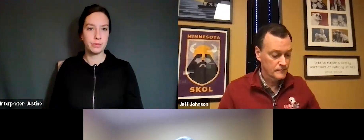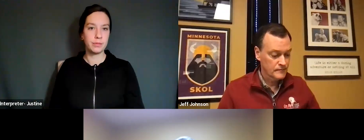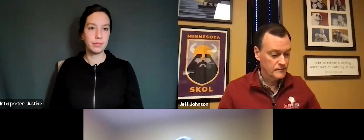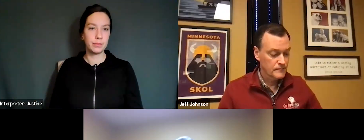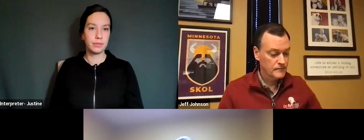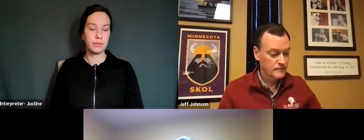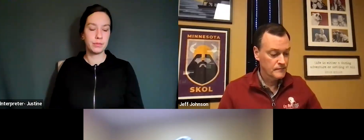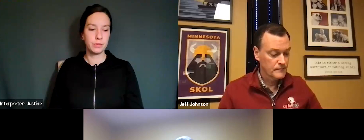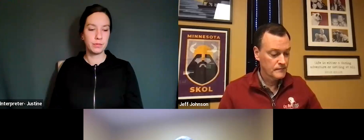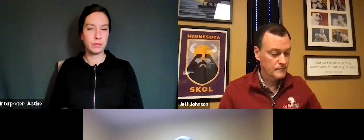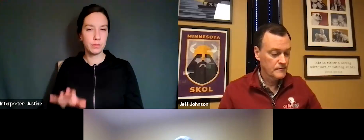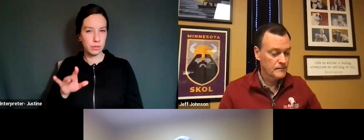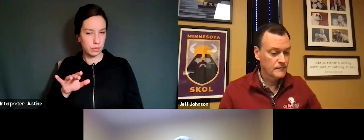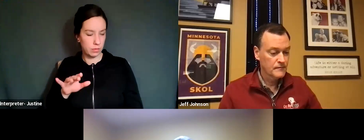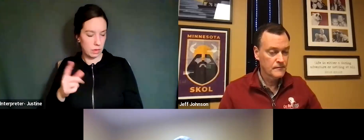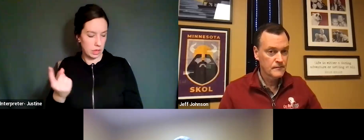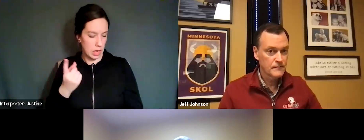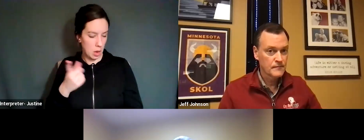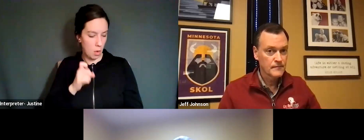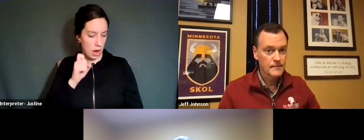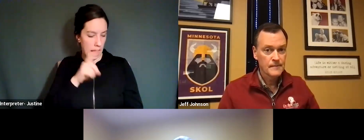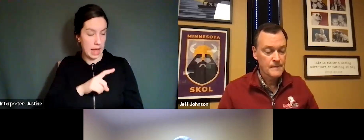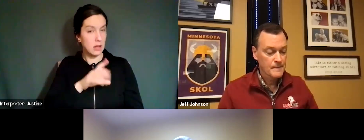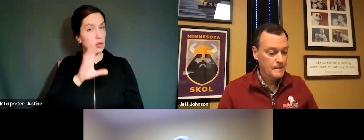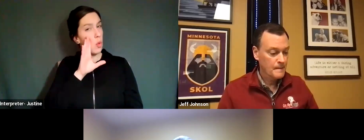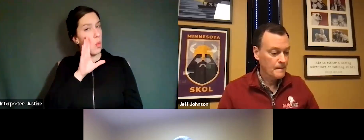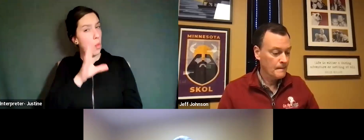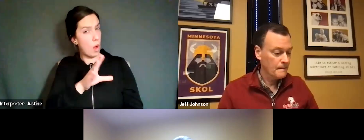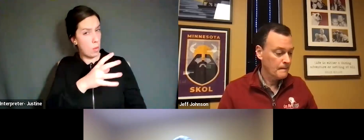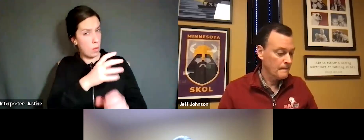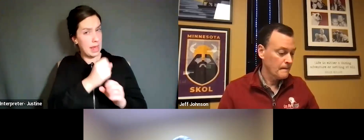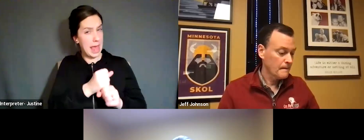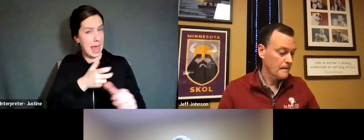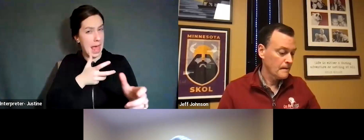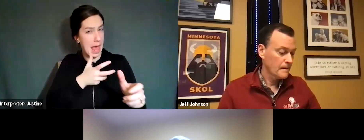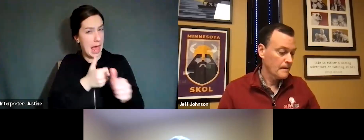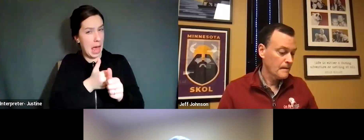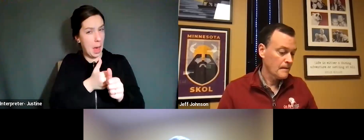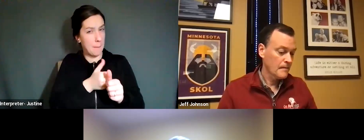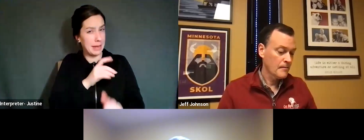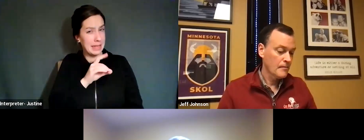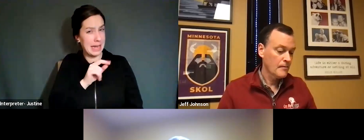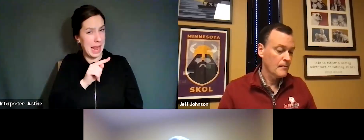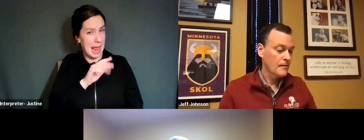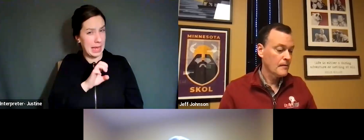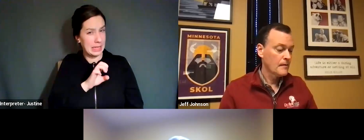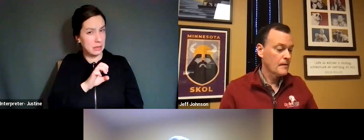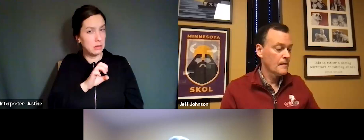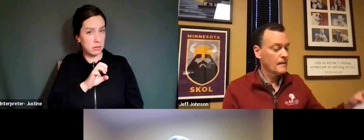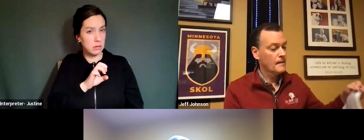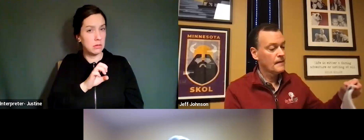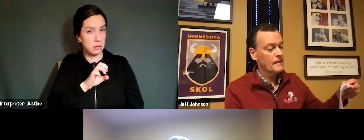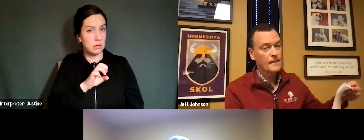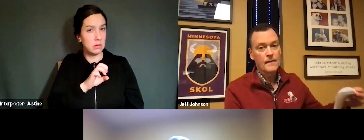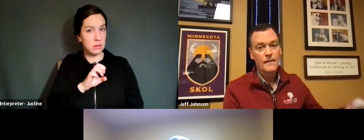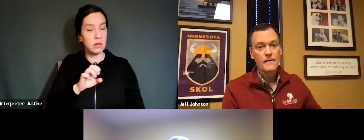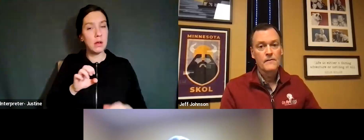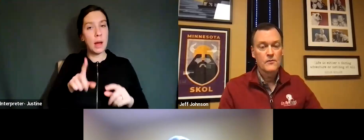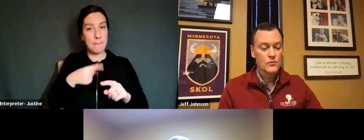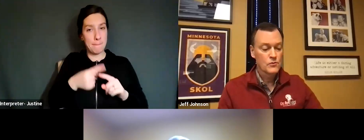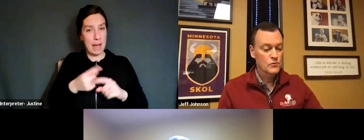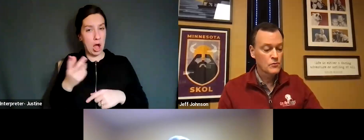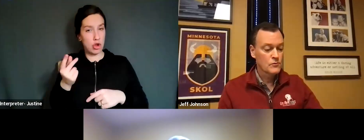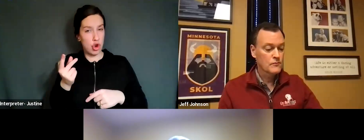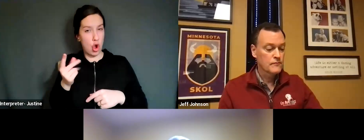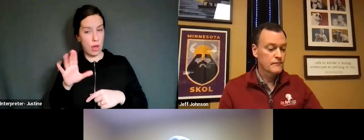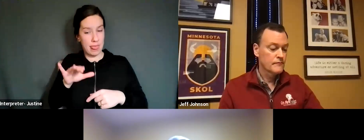Someone's asking, will we be able to get updates on the dogs, specifically those that have been puppy raised with the facility and home